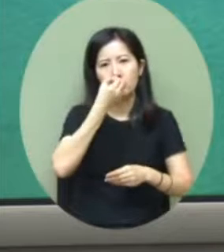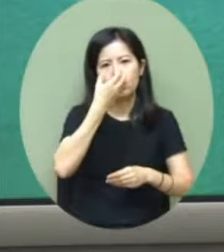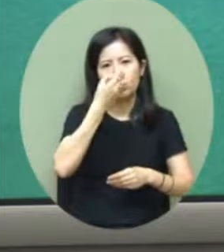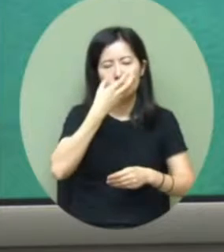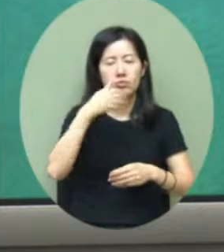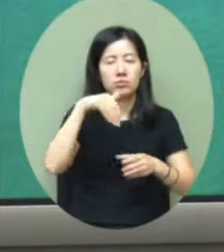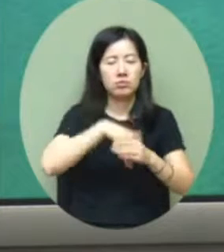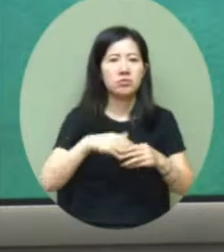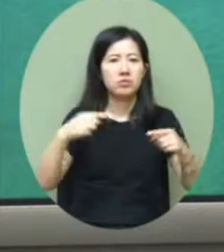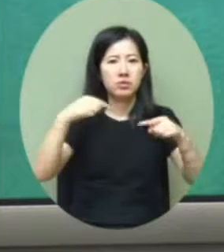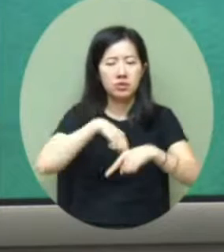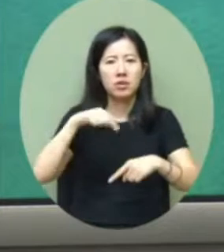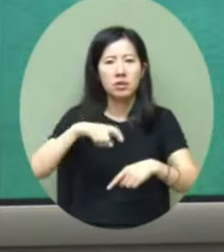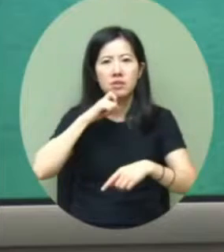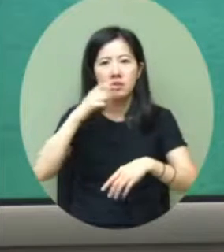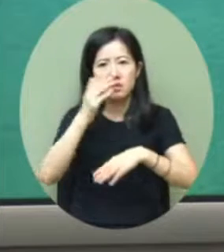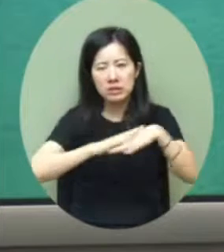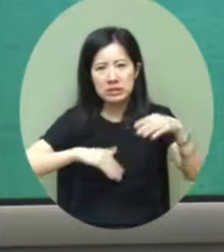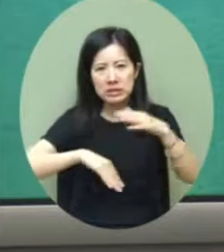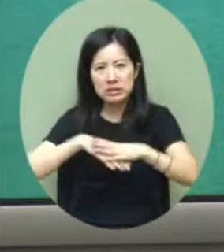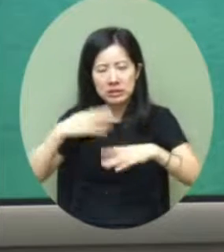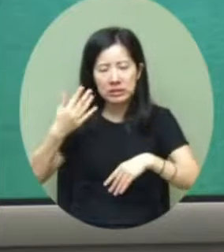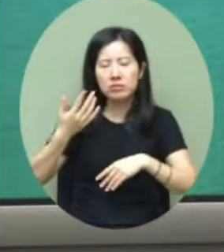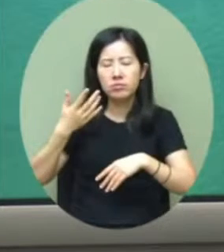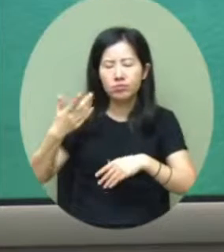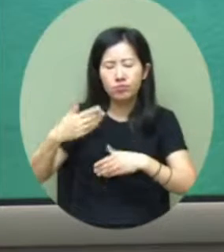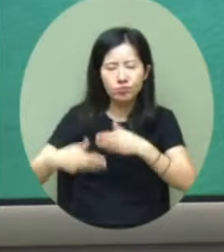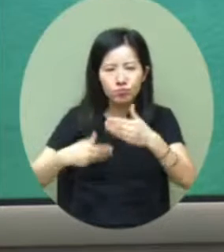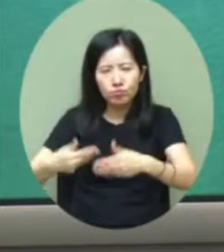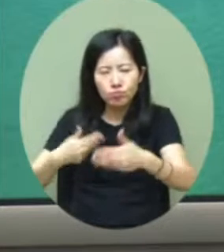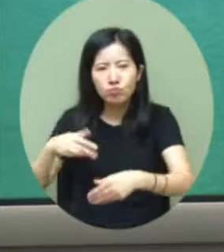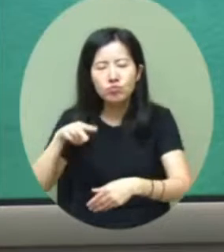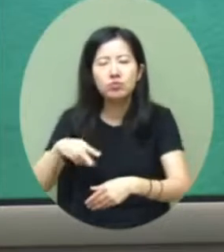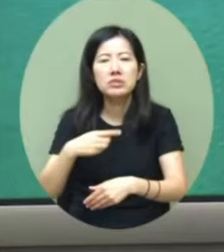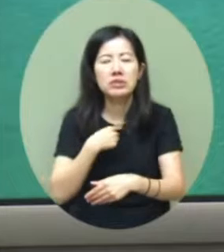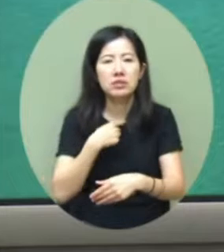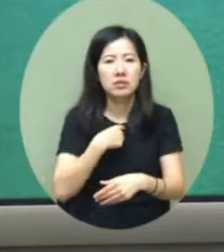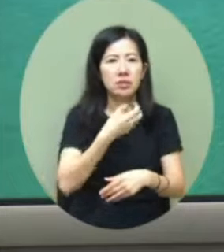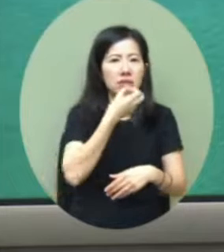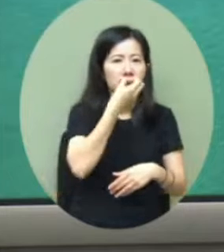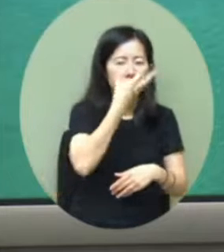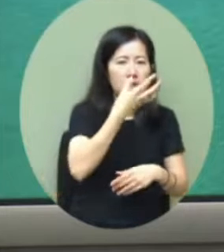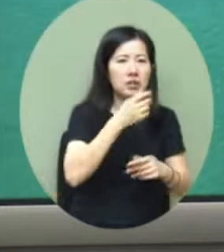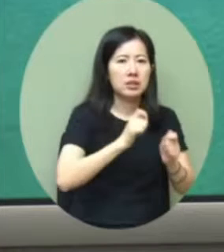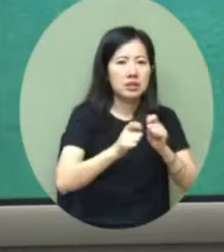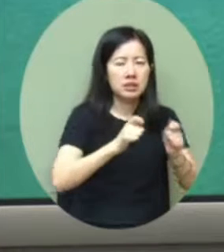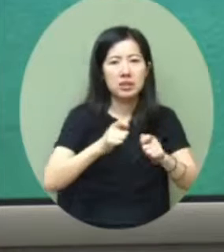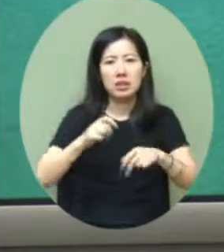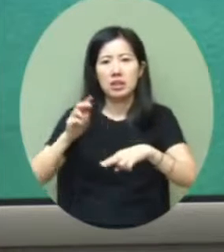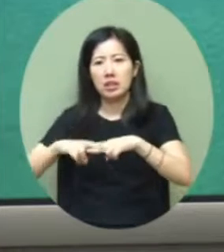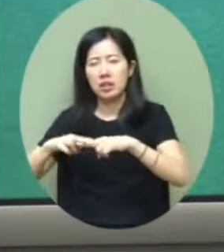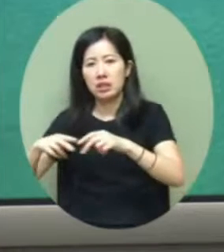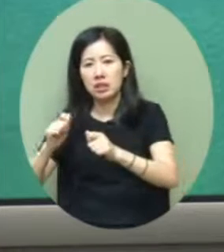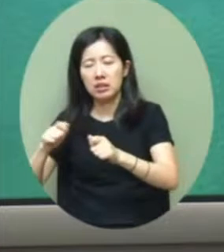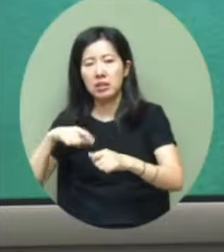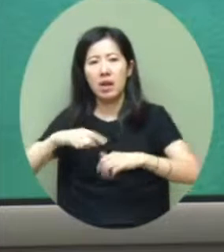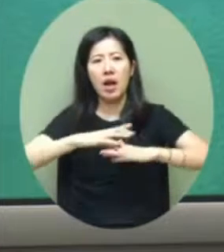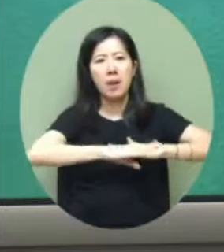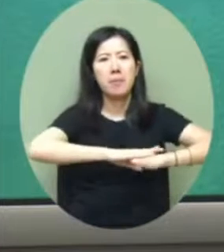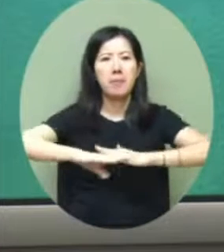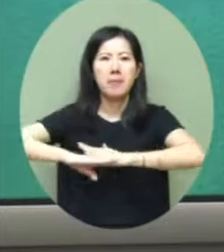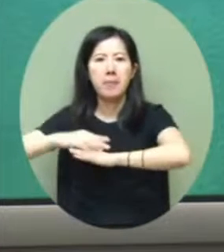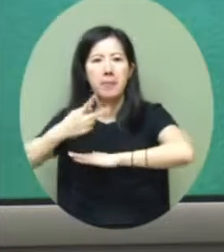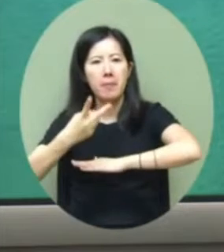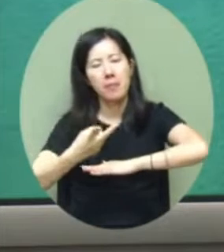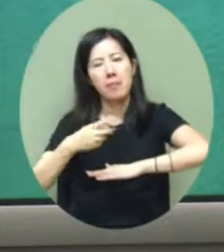Renminbi transaction counter will be included into the Stock Connect scheme. The